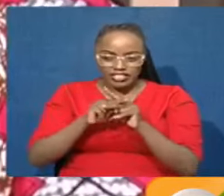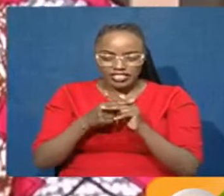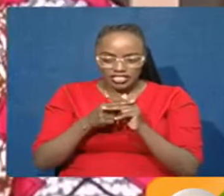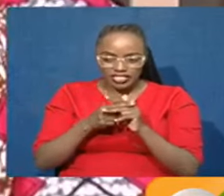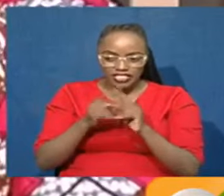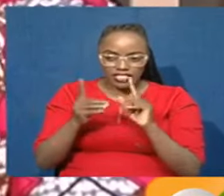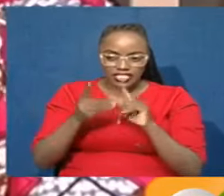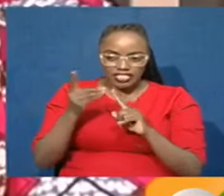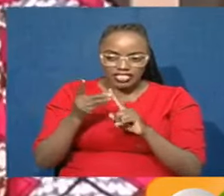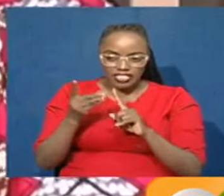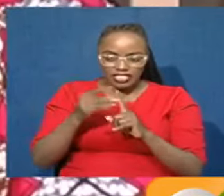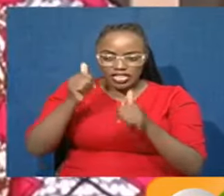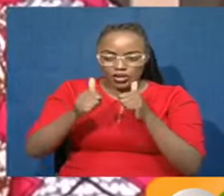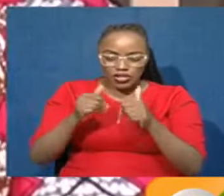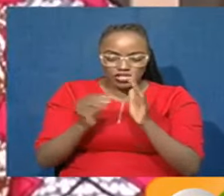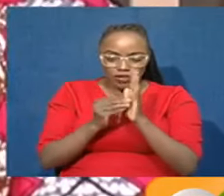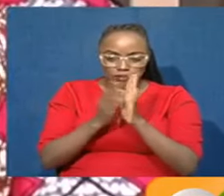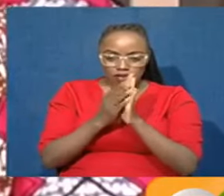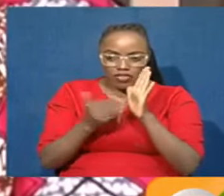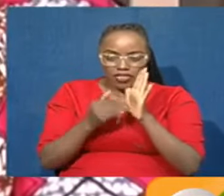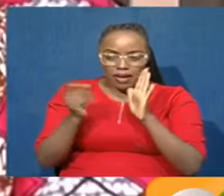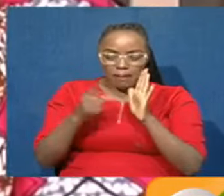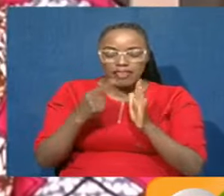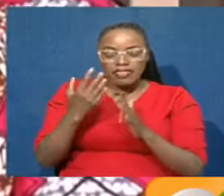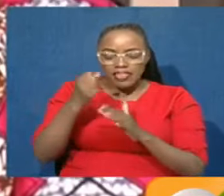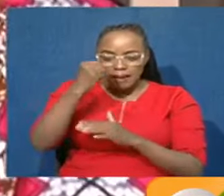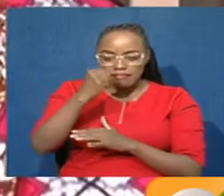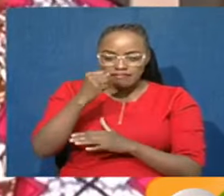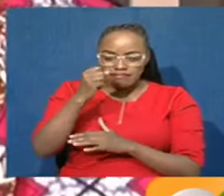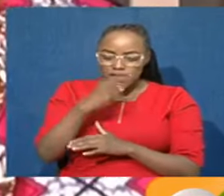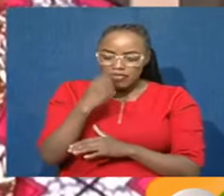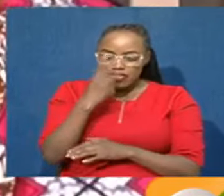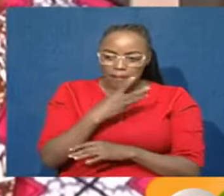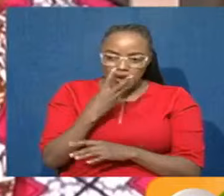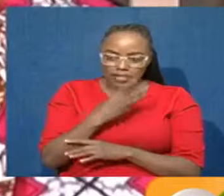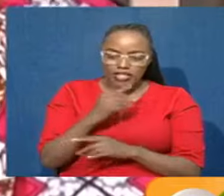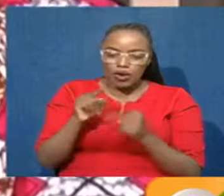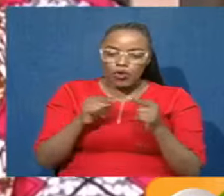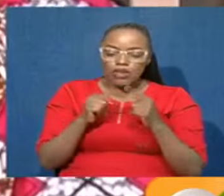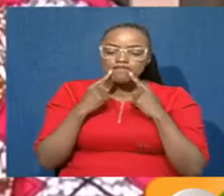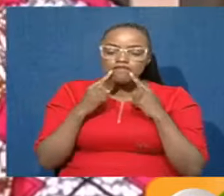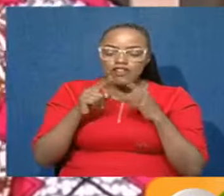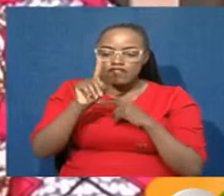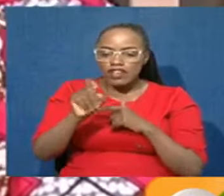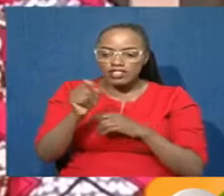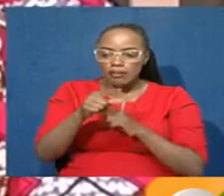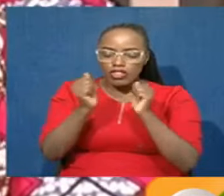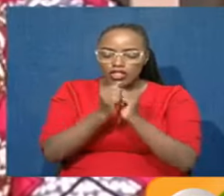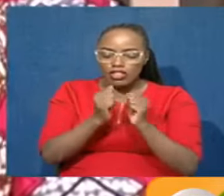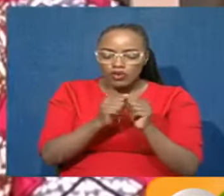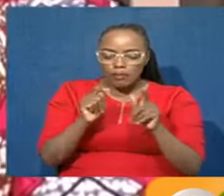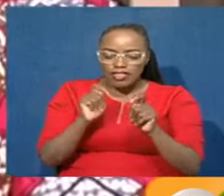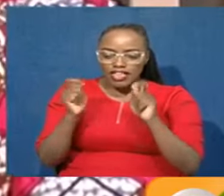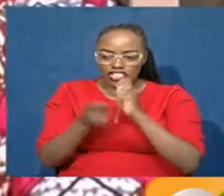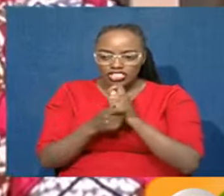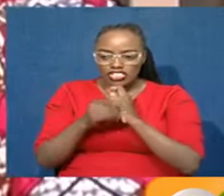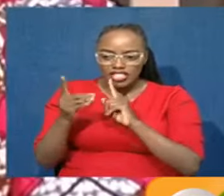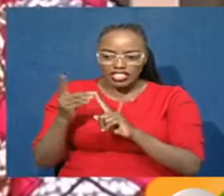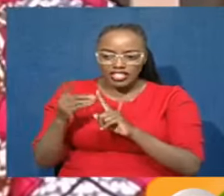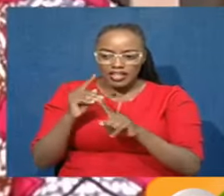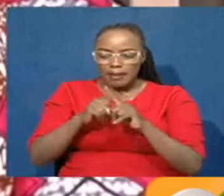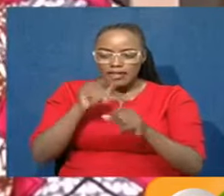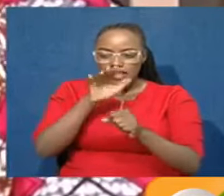date that was gazetted in March, when it was declared that 1st of October would be the transition date, there was